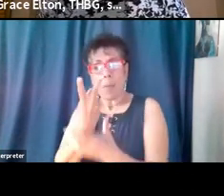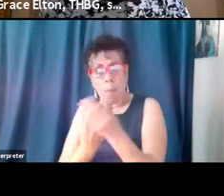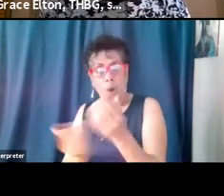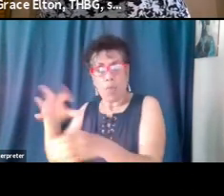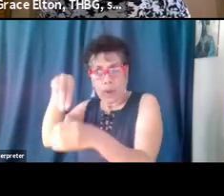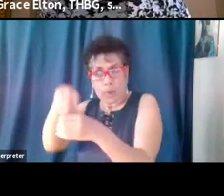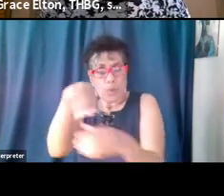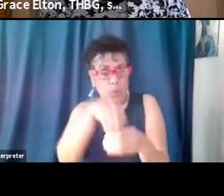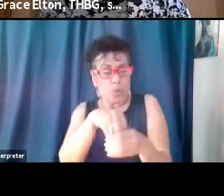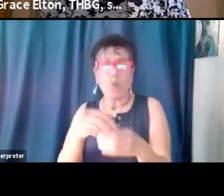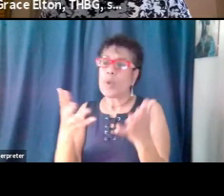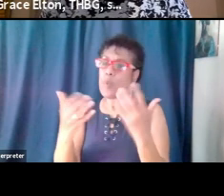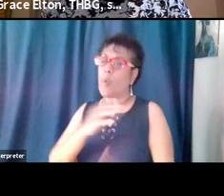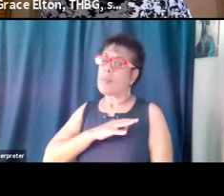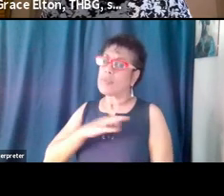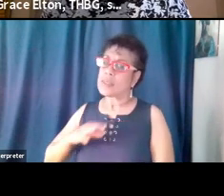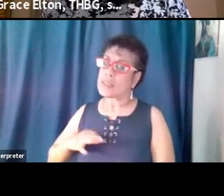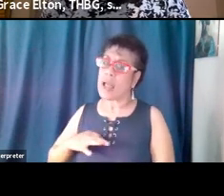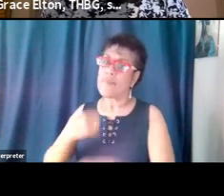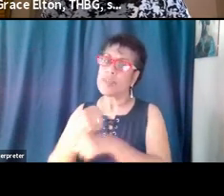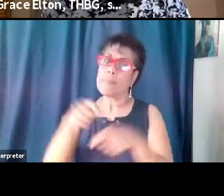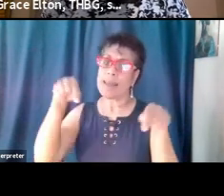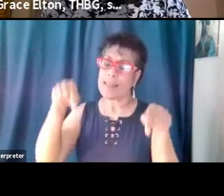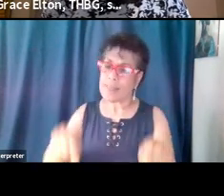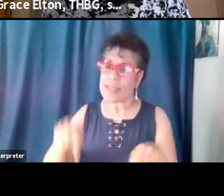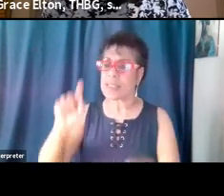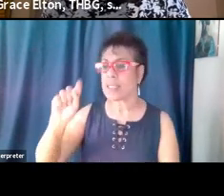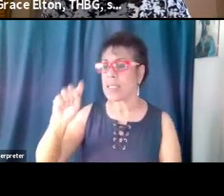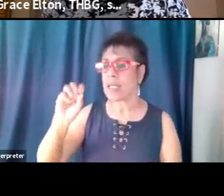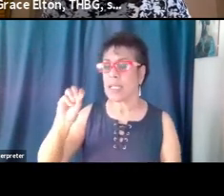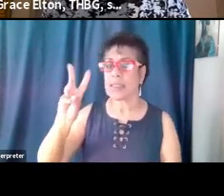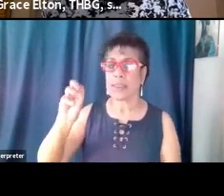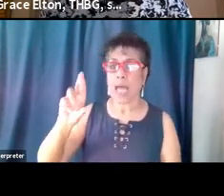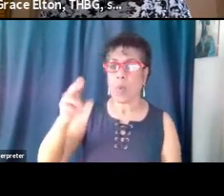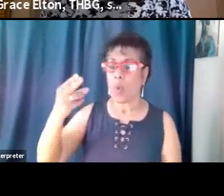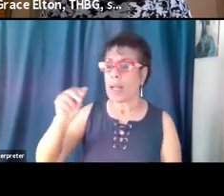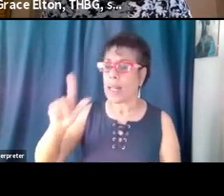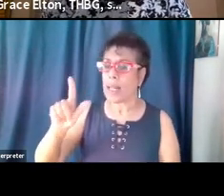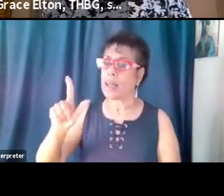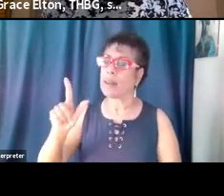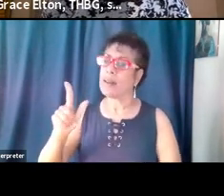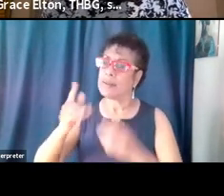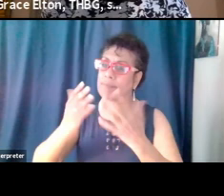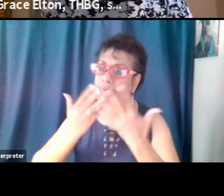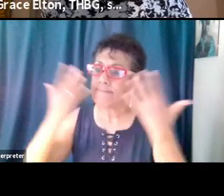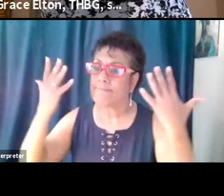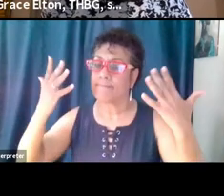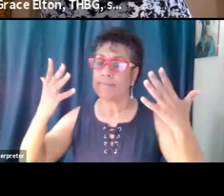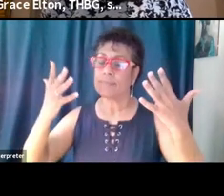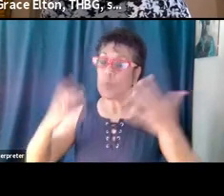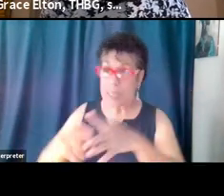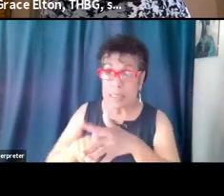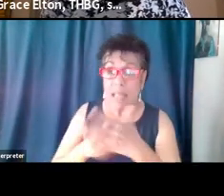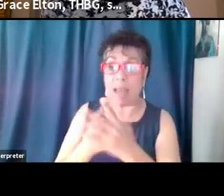to empower our staff to make Tower Hill truly a garden for all, both inside and out. We know our work has just begun, and we're